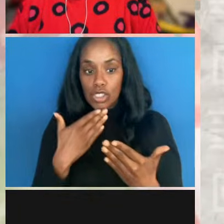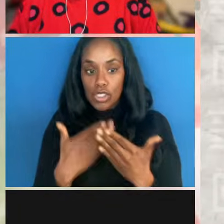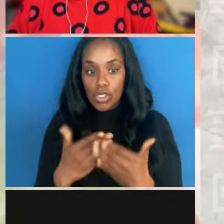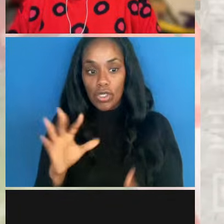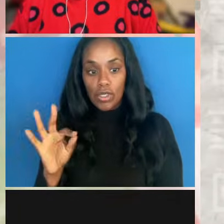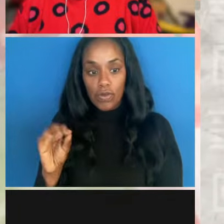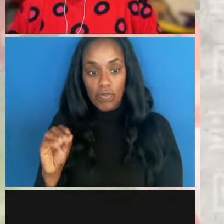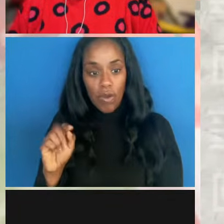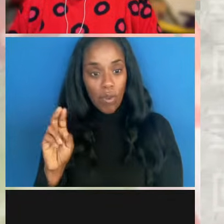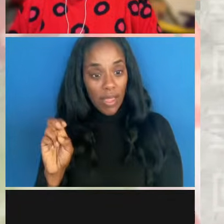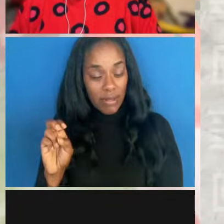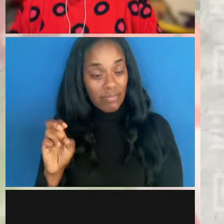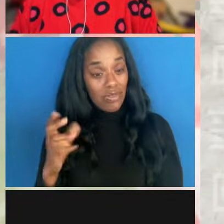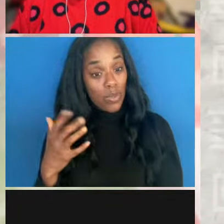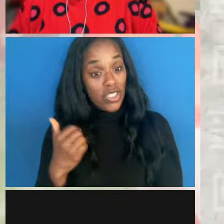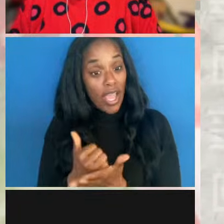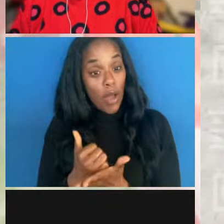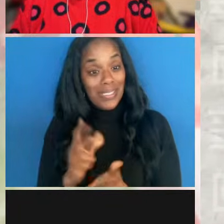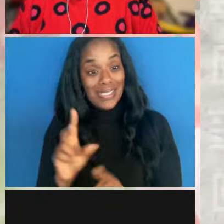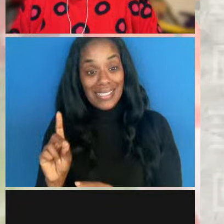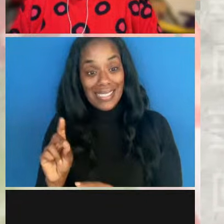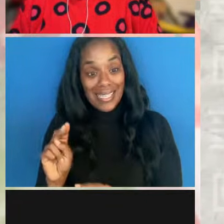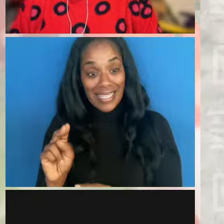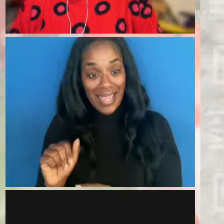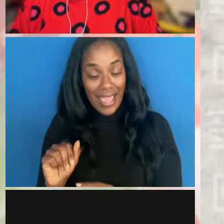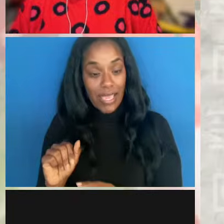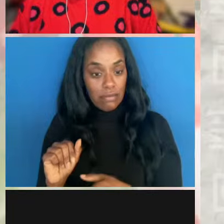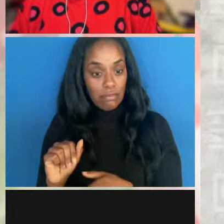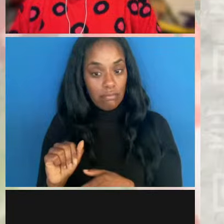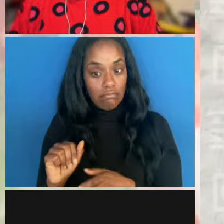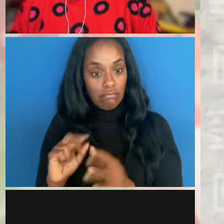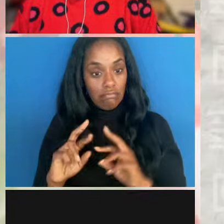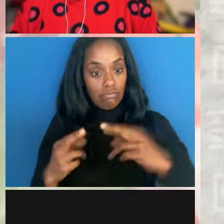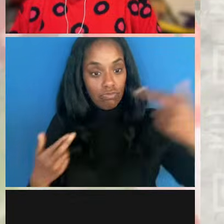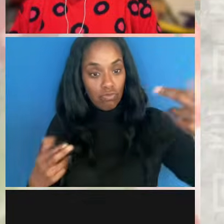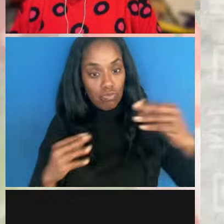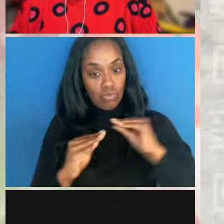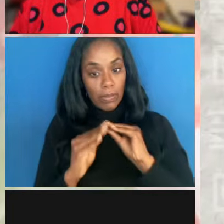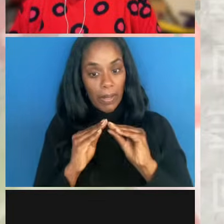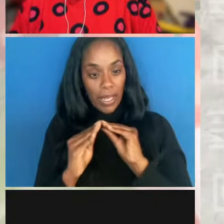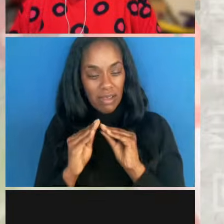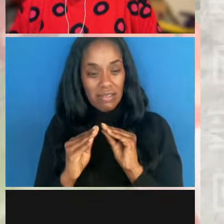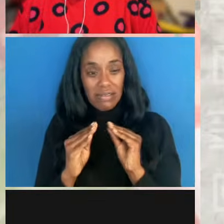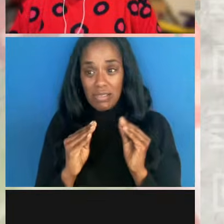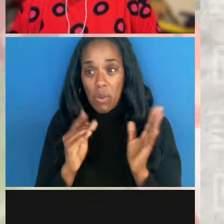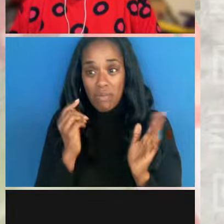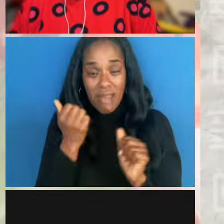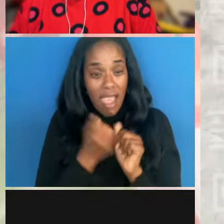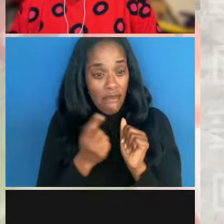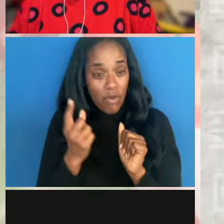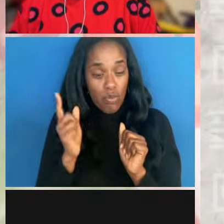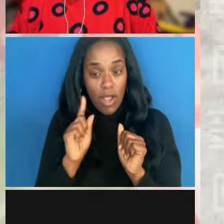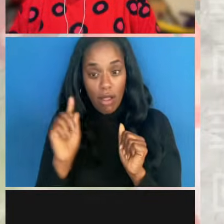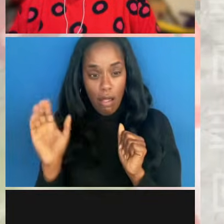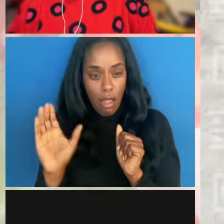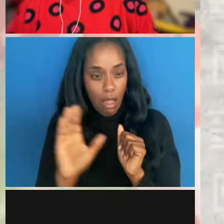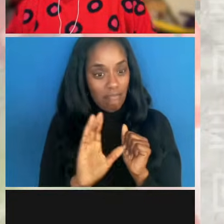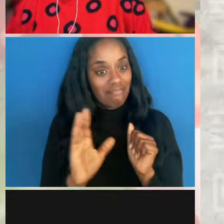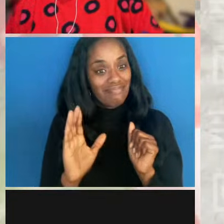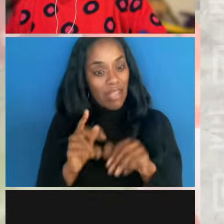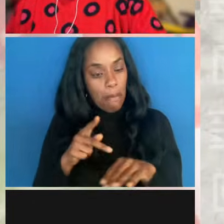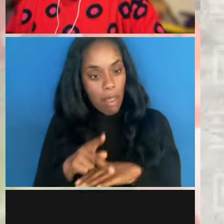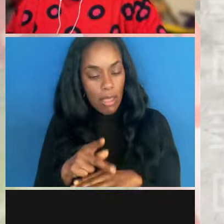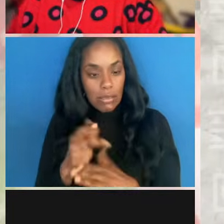DNA repair and heart health. So everywhere we look, plants are cleansing our body, they're healing our body, they're supporting the functions of our